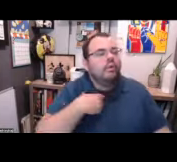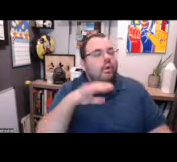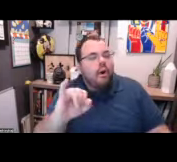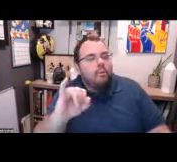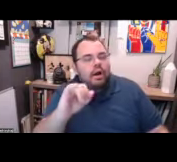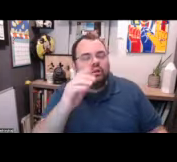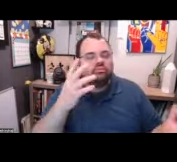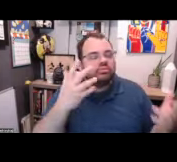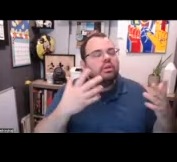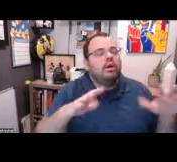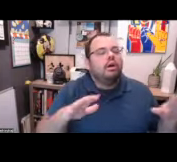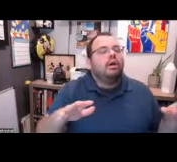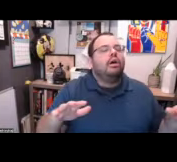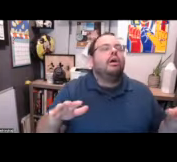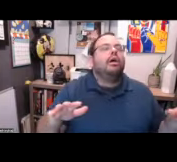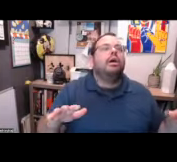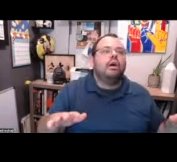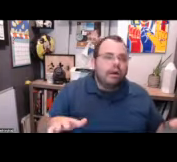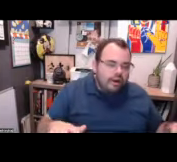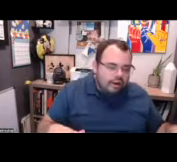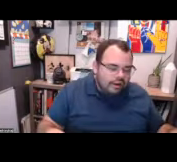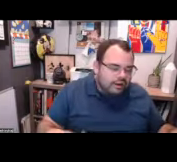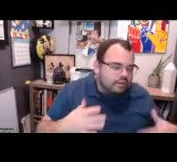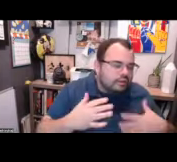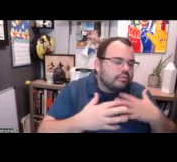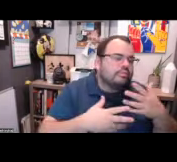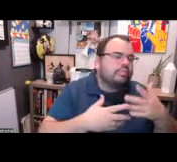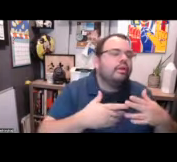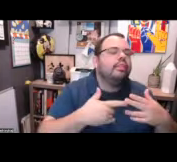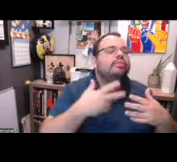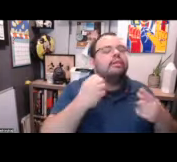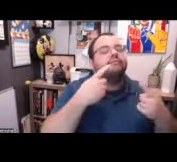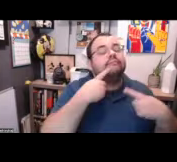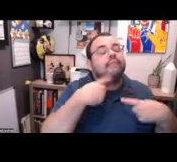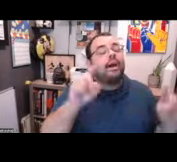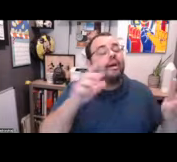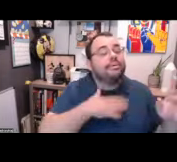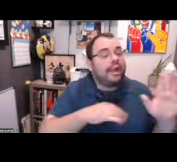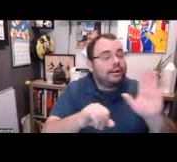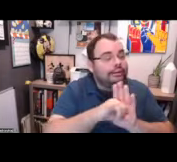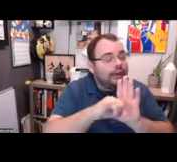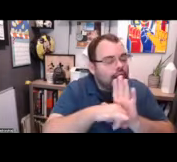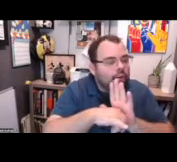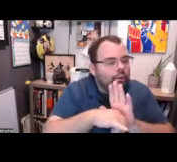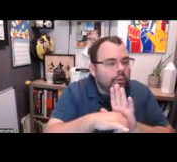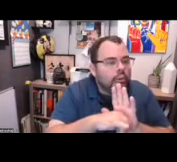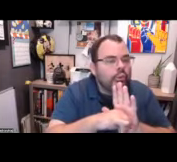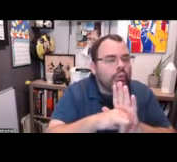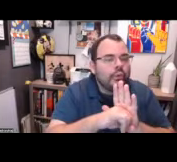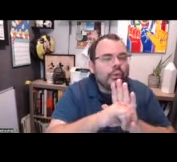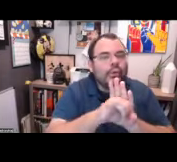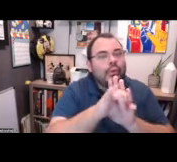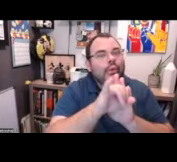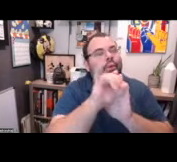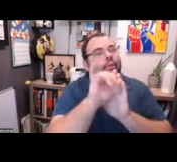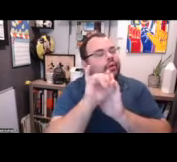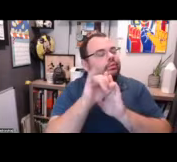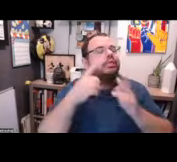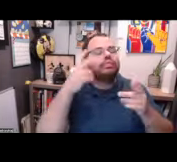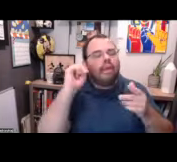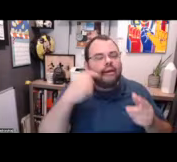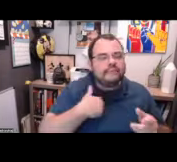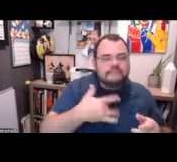So yeah, it really was like a protecting myself. I didn't have to protect myself. I didn't have to defend myself. It was like an acceptance. So I finally felt like my